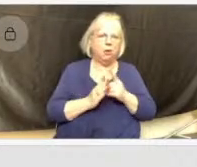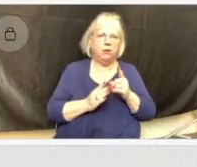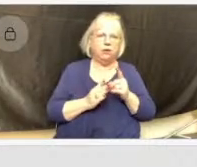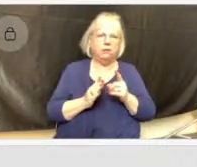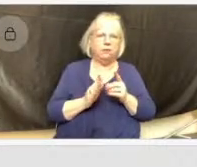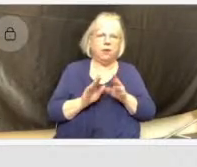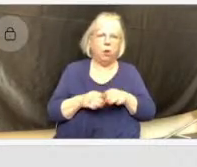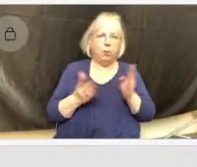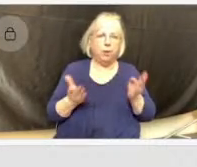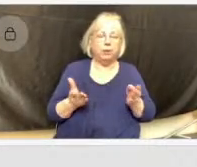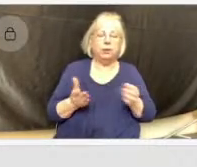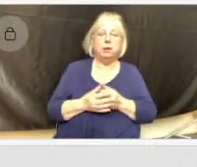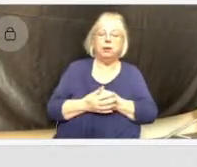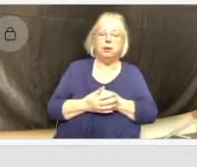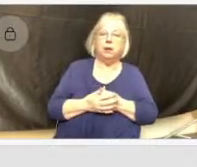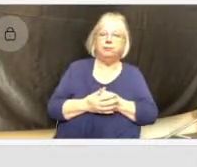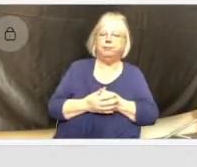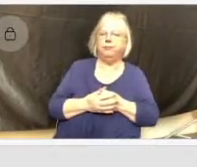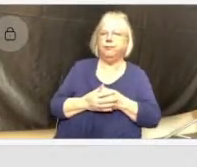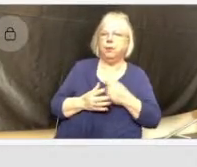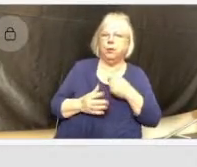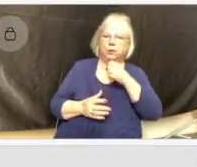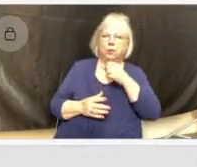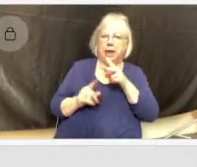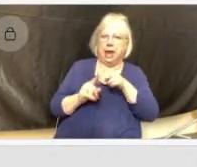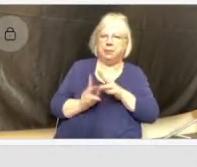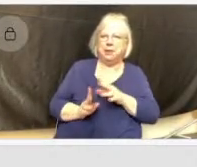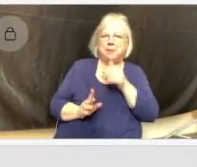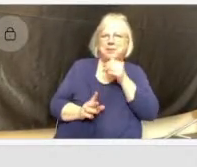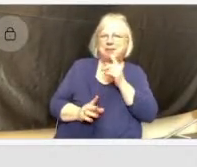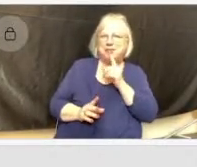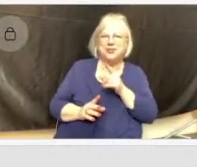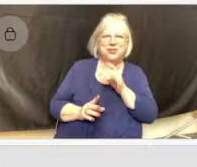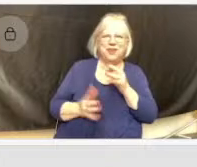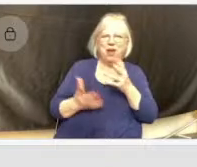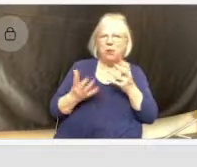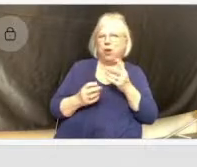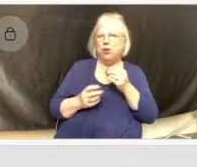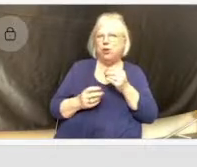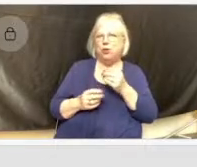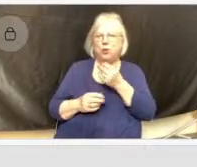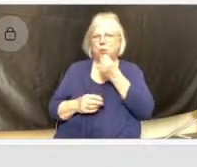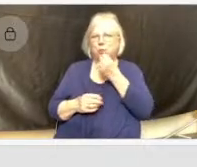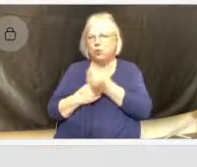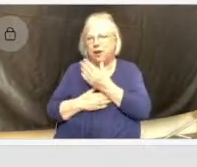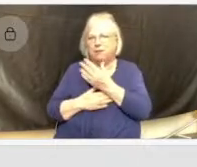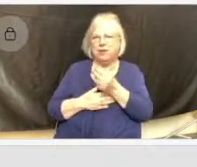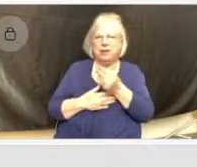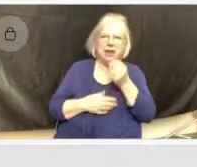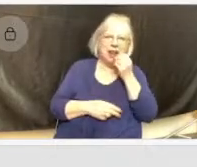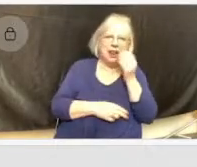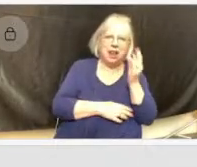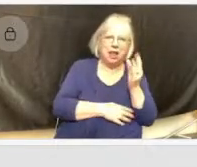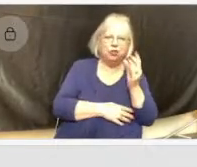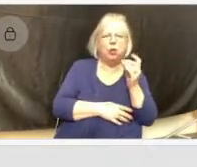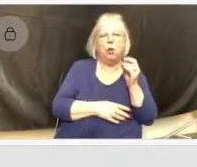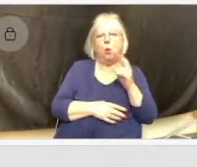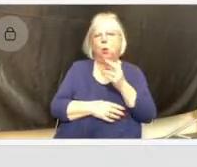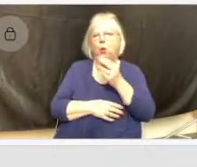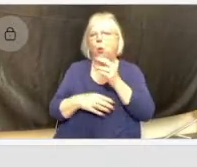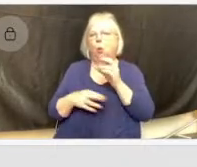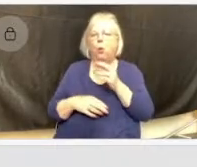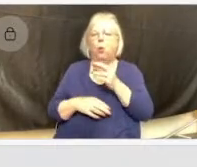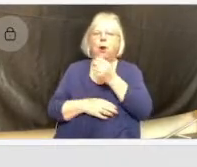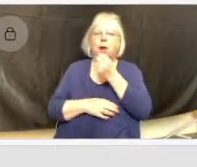Oh, I'm sorry. I'm not sure if I want to do breakfast and lunch or lunch and dinner.